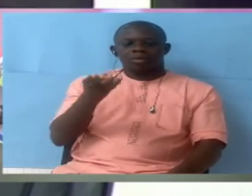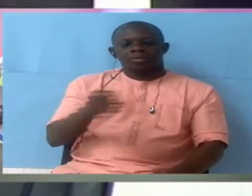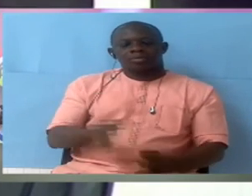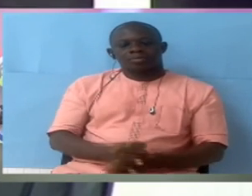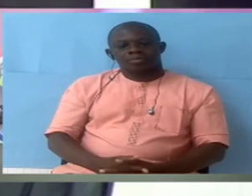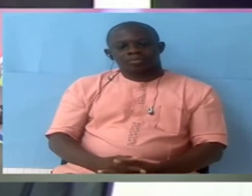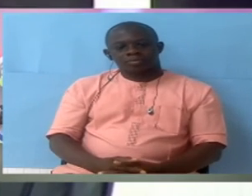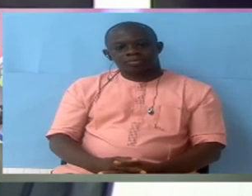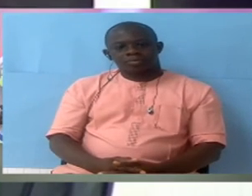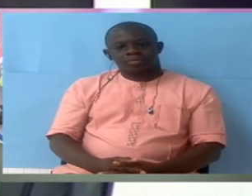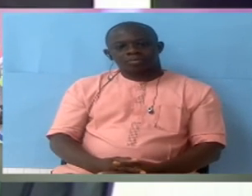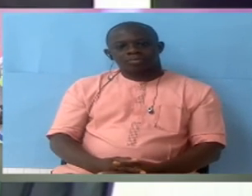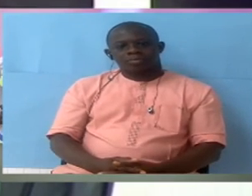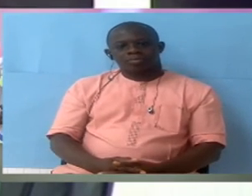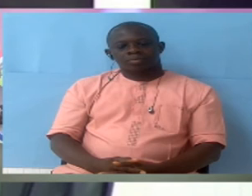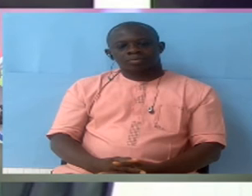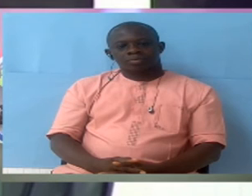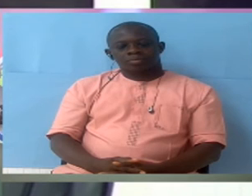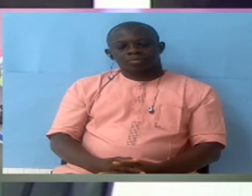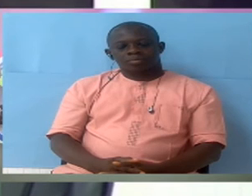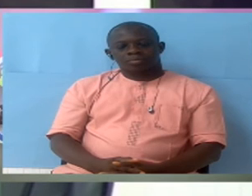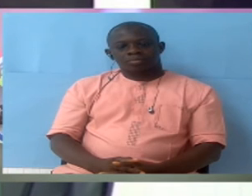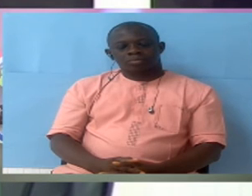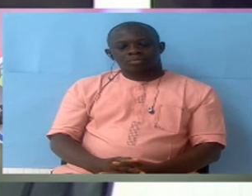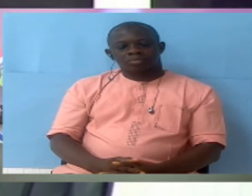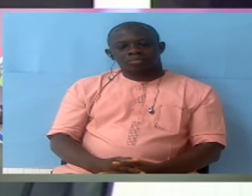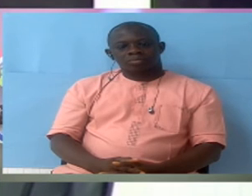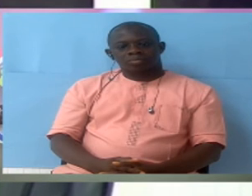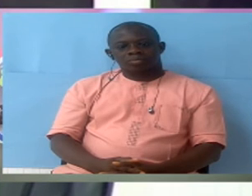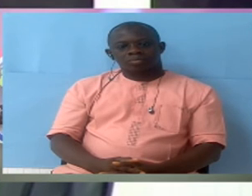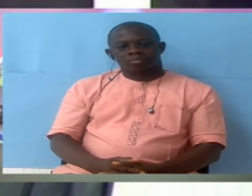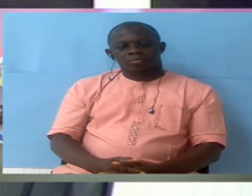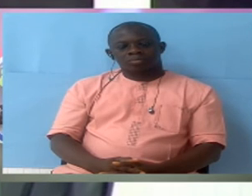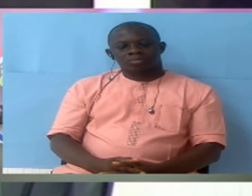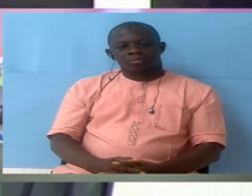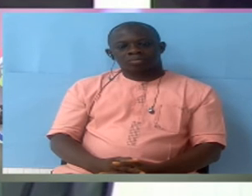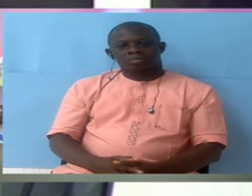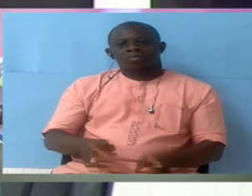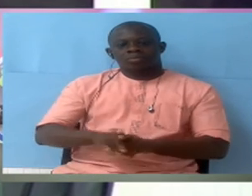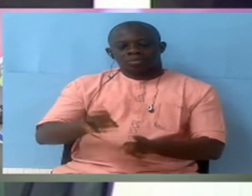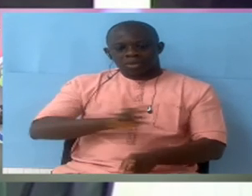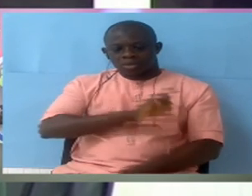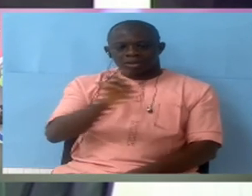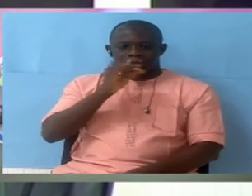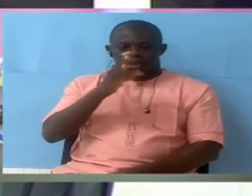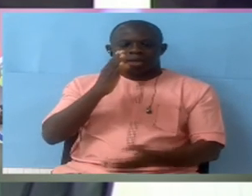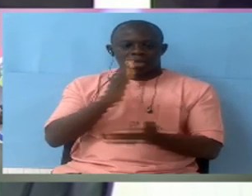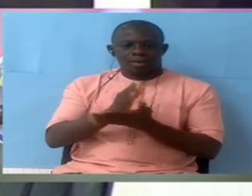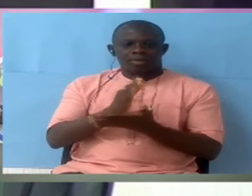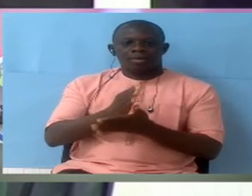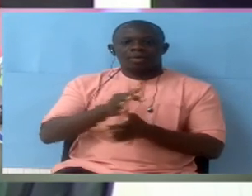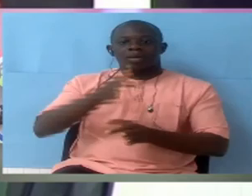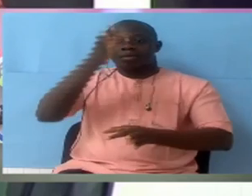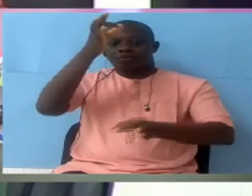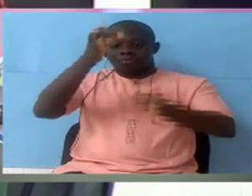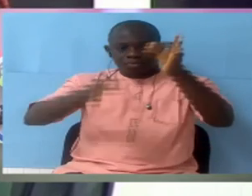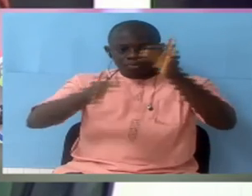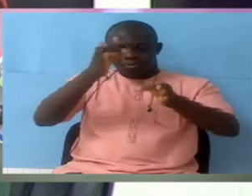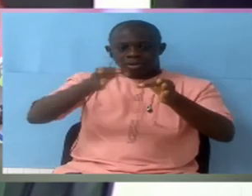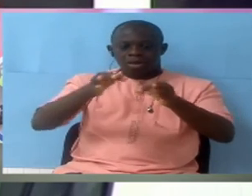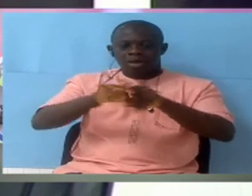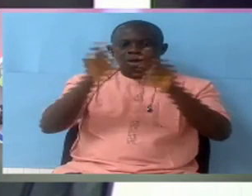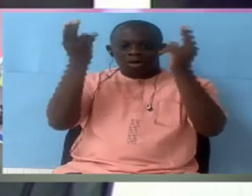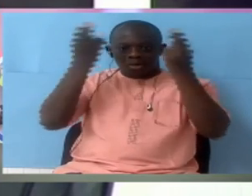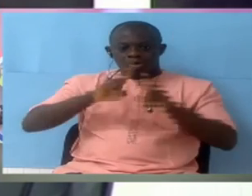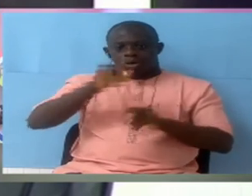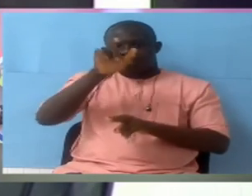Alpha Ba, they said even the judge advocate asked the DPP,